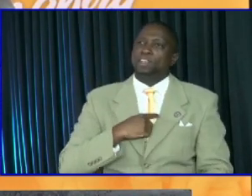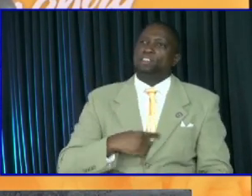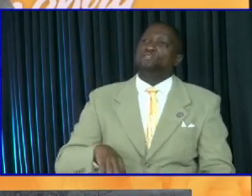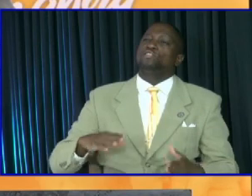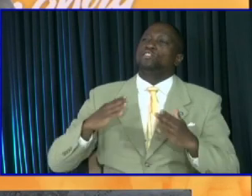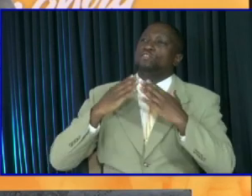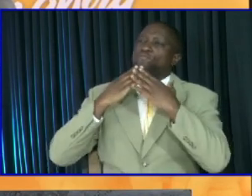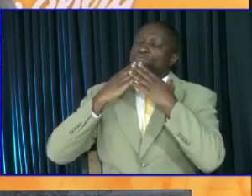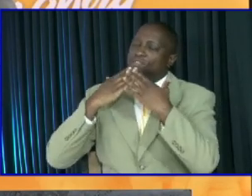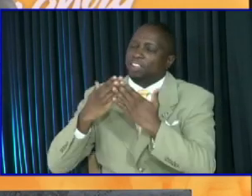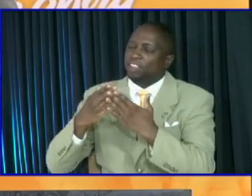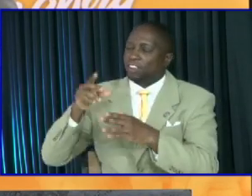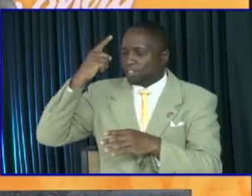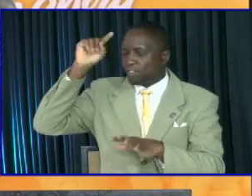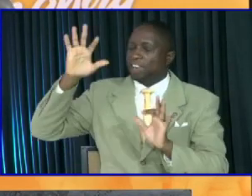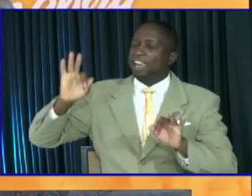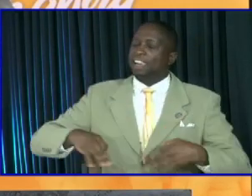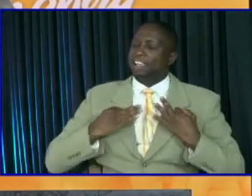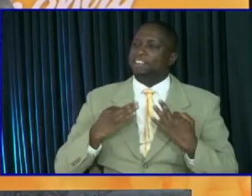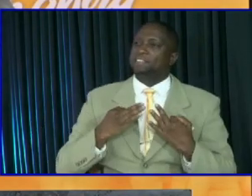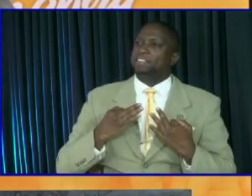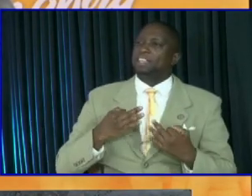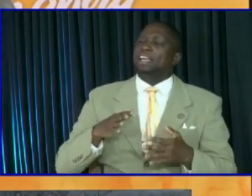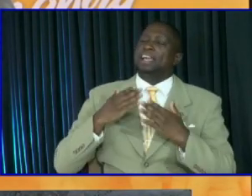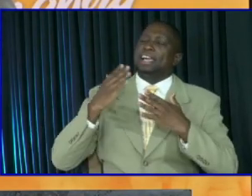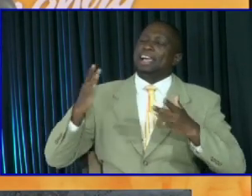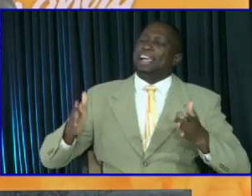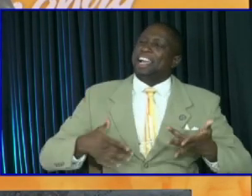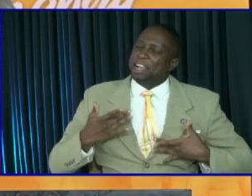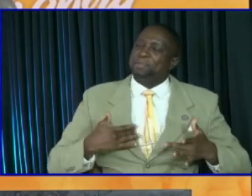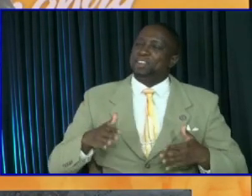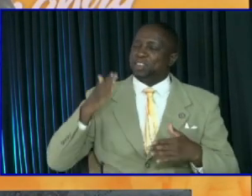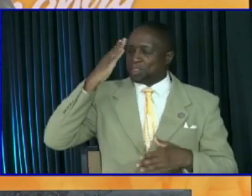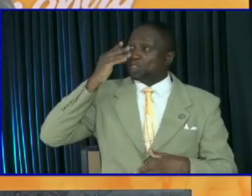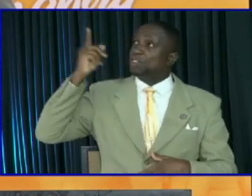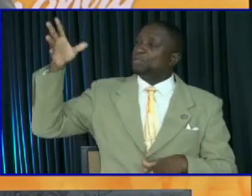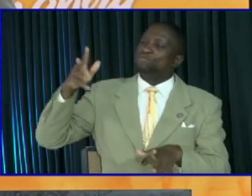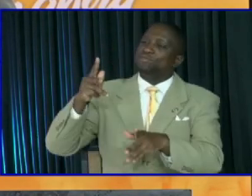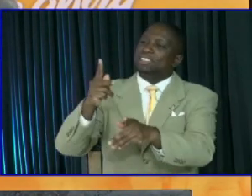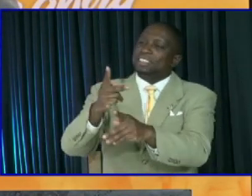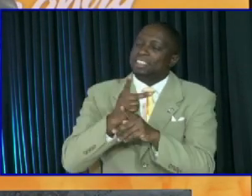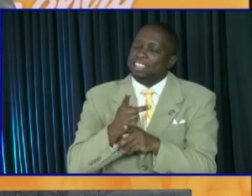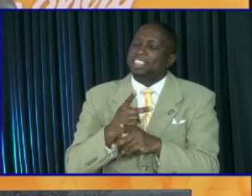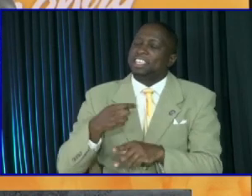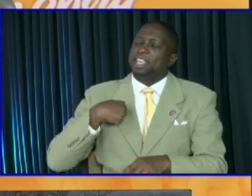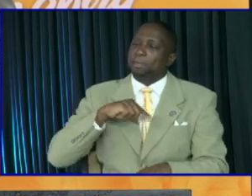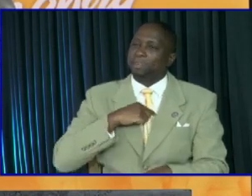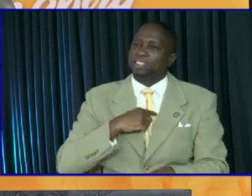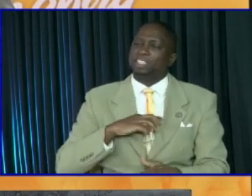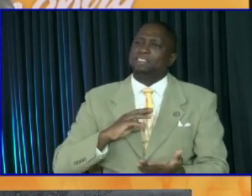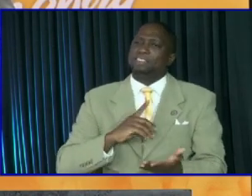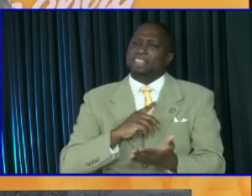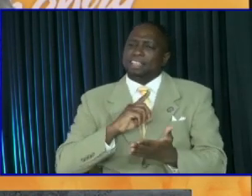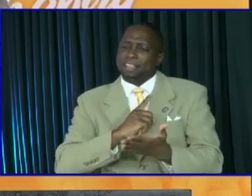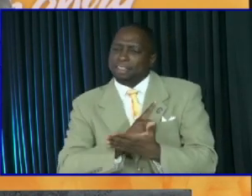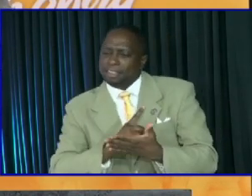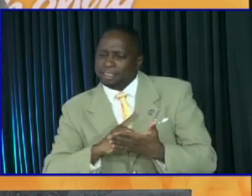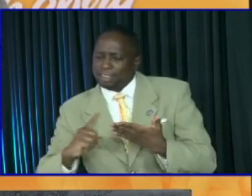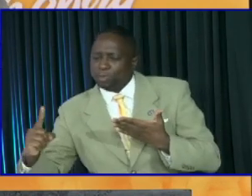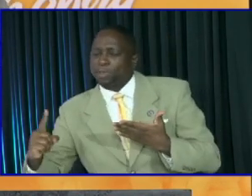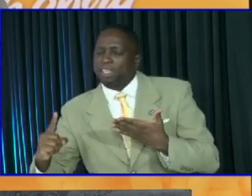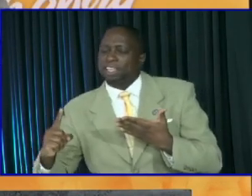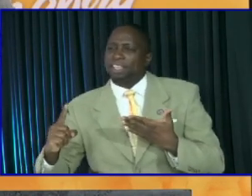for life. We're happy to know that you have kept us since the week began up to this